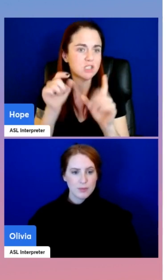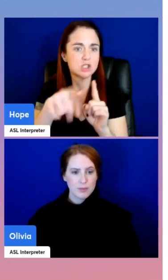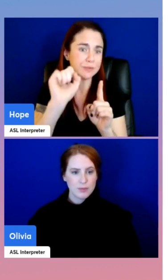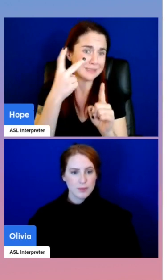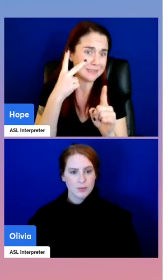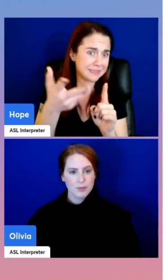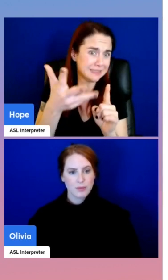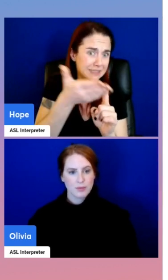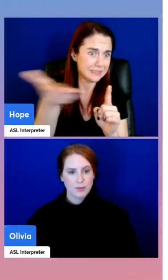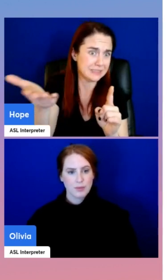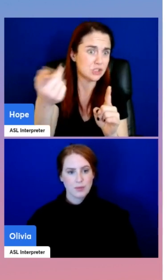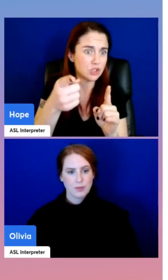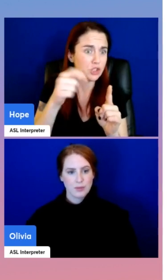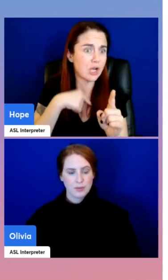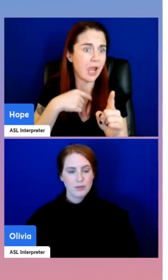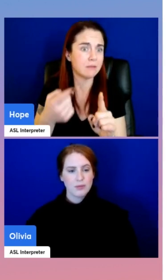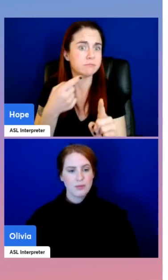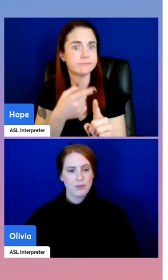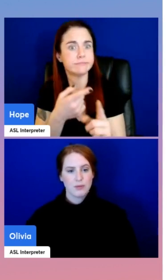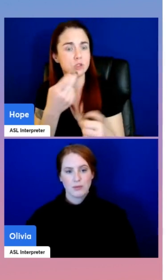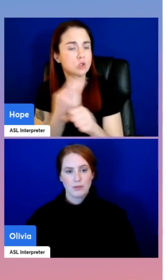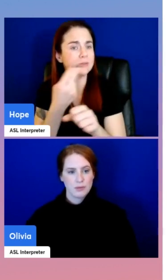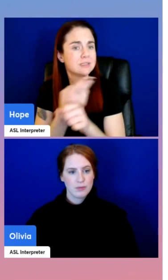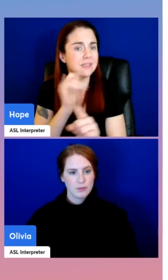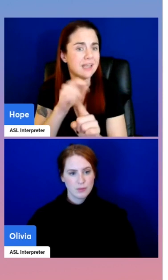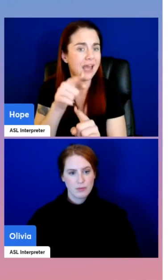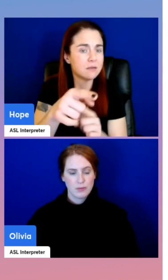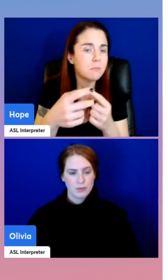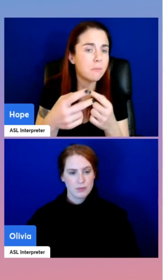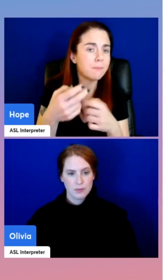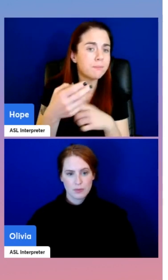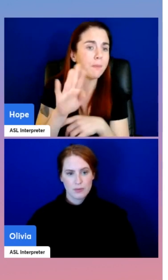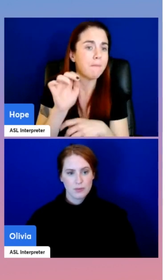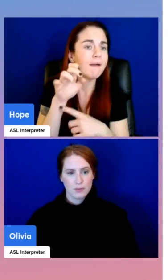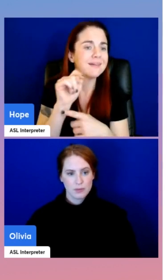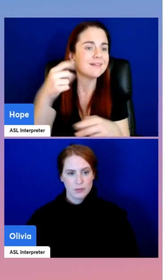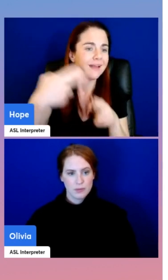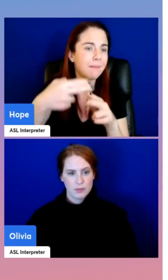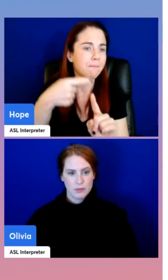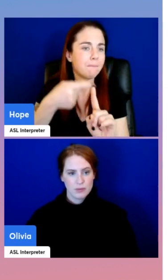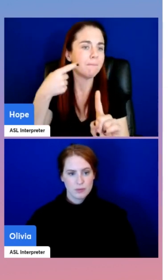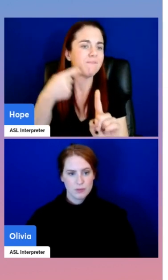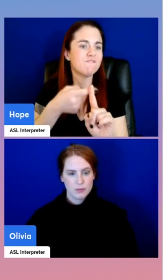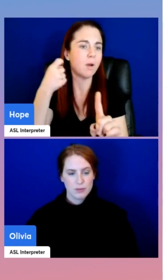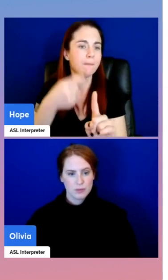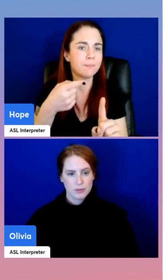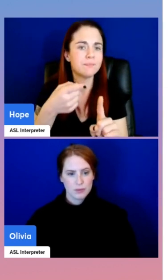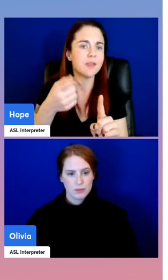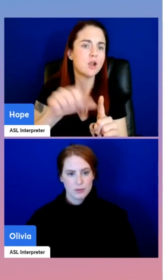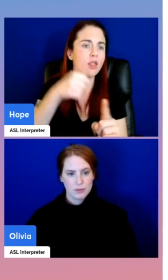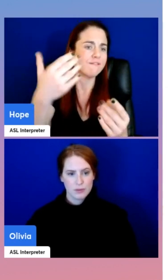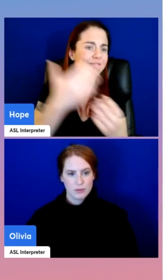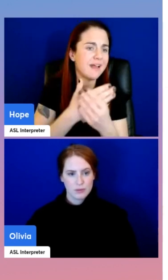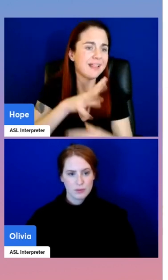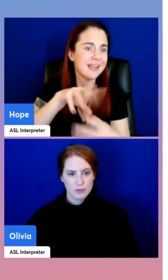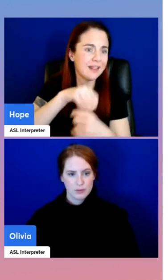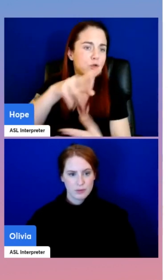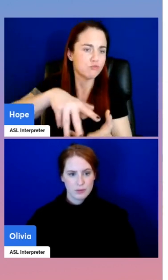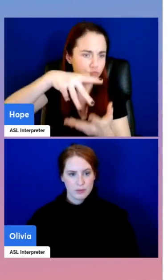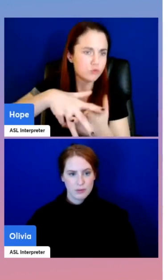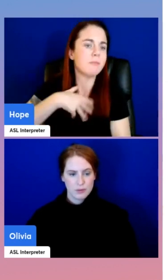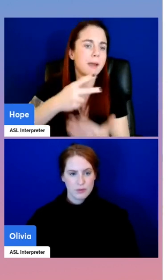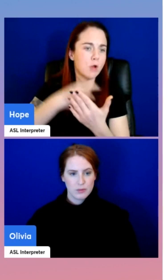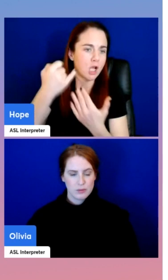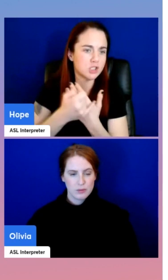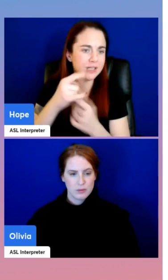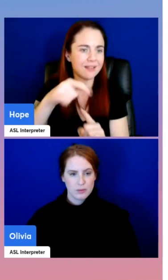see here, I am sourcing the HCP Packer Registry bucket name from a YAML file which is in the root of my project